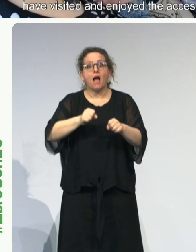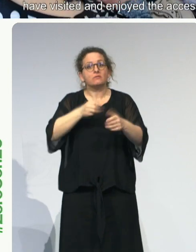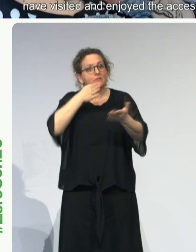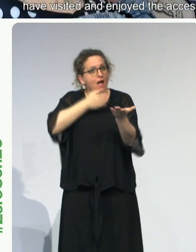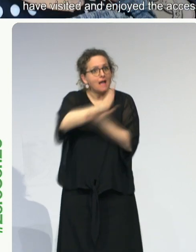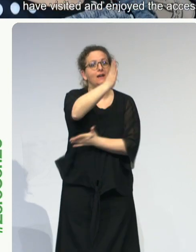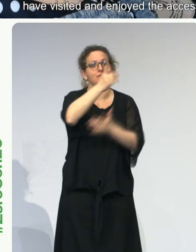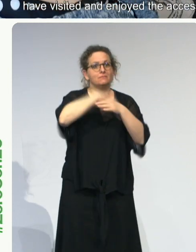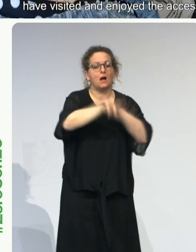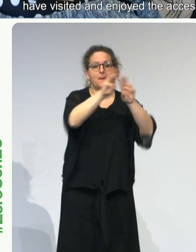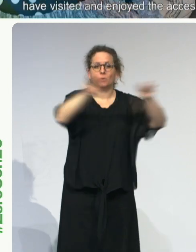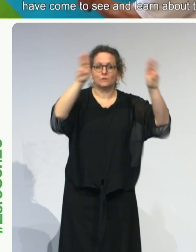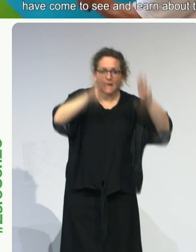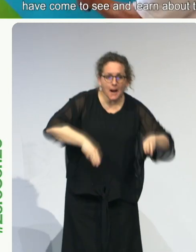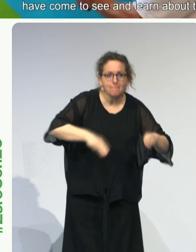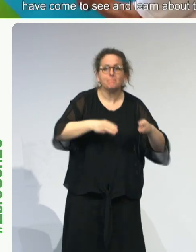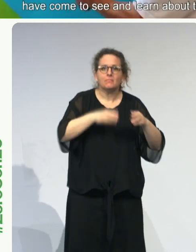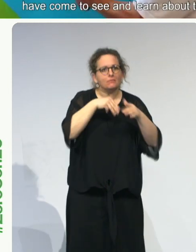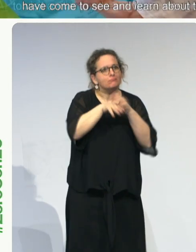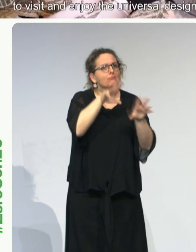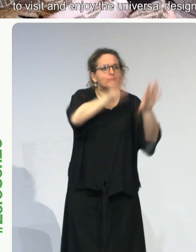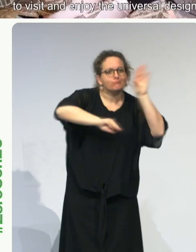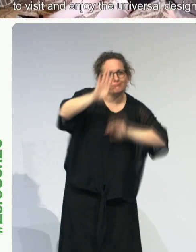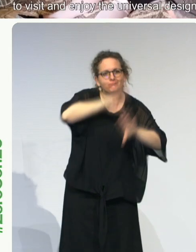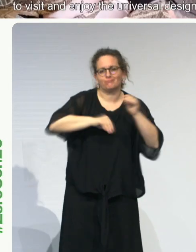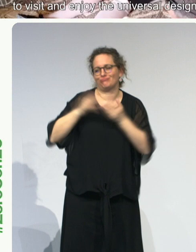with intellectual disabilities.